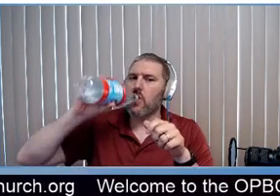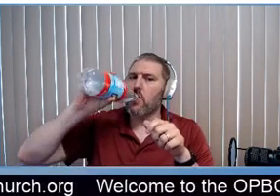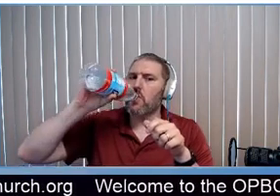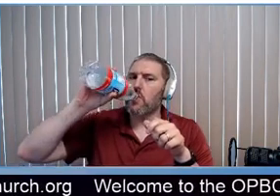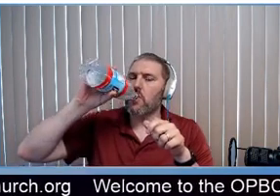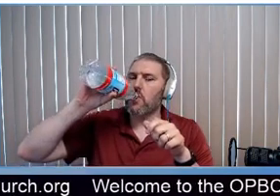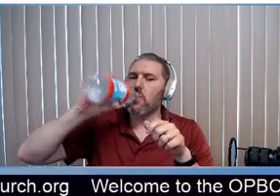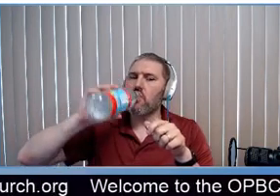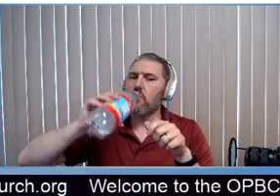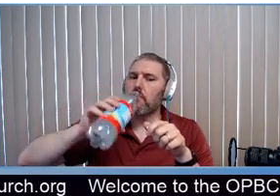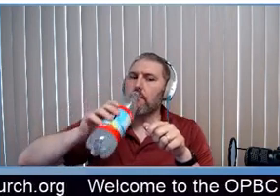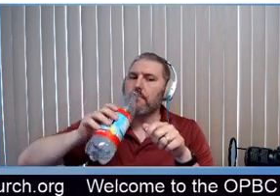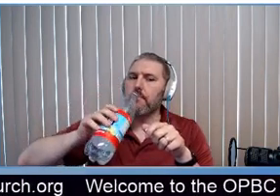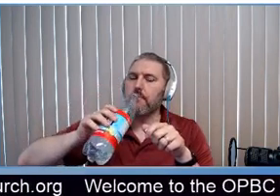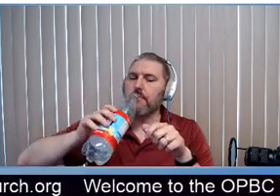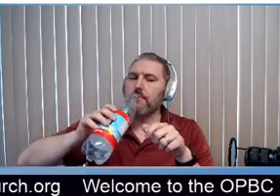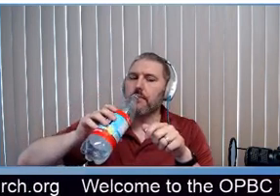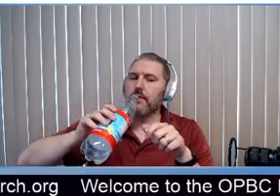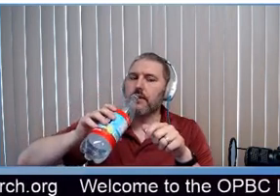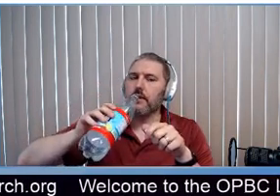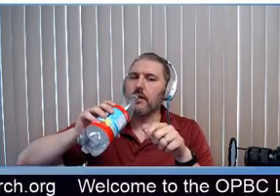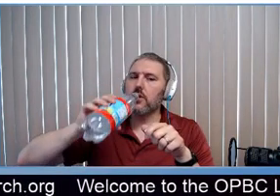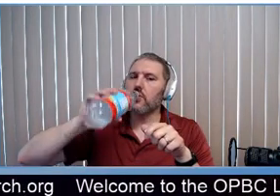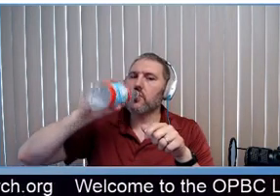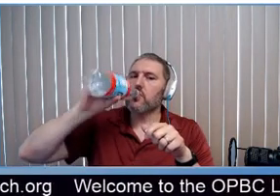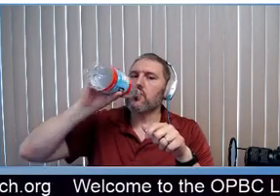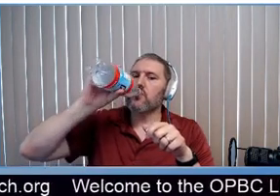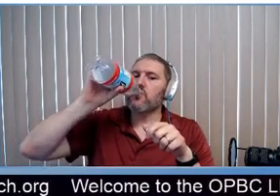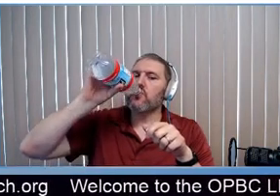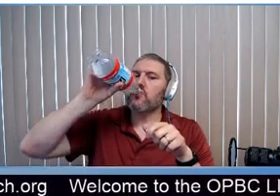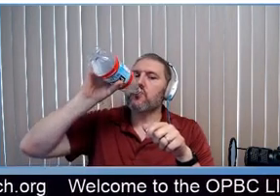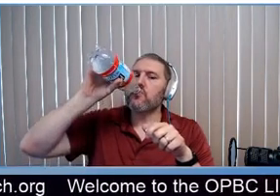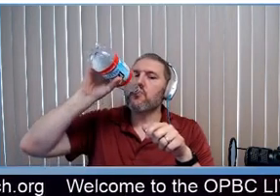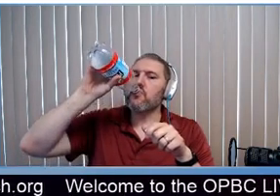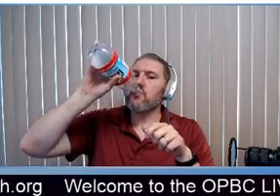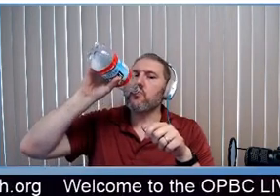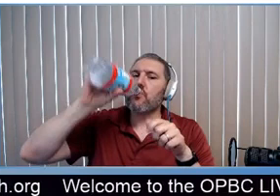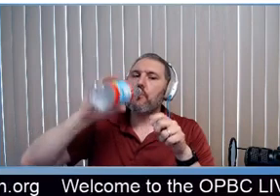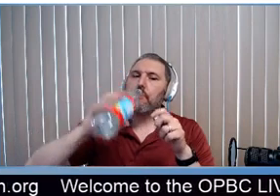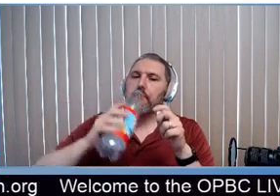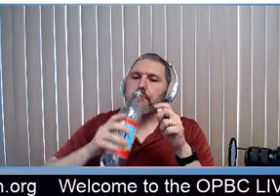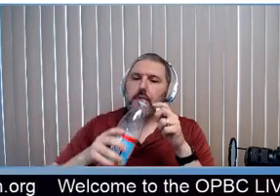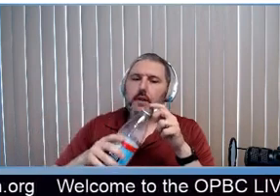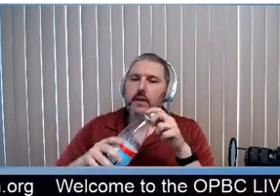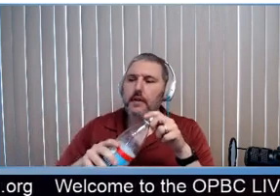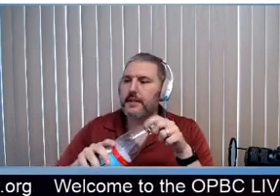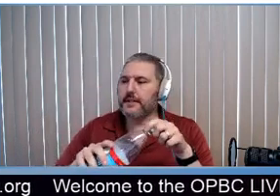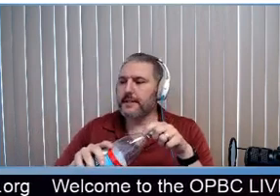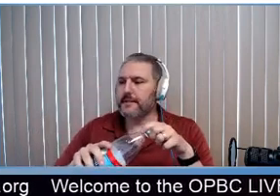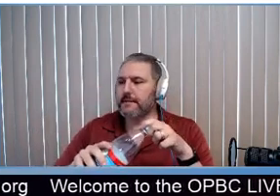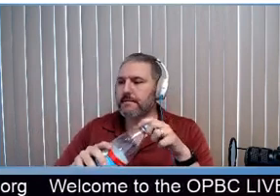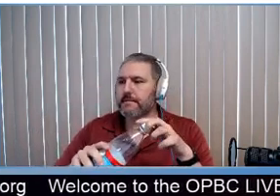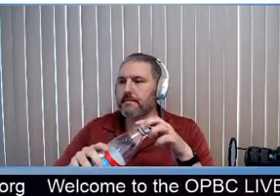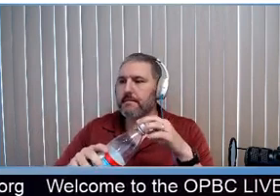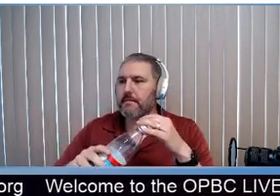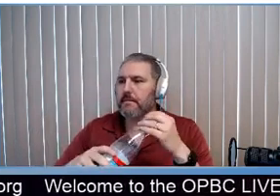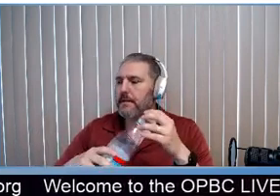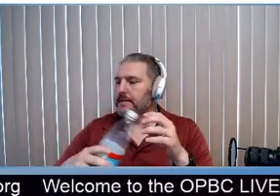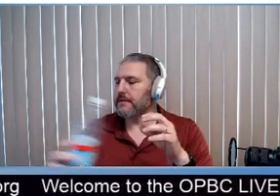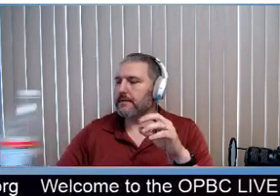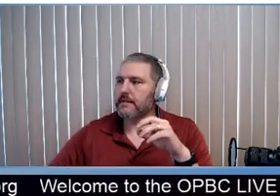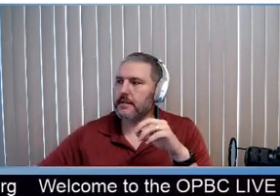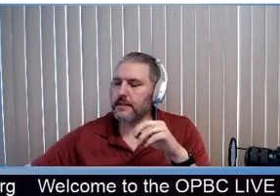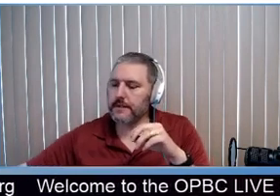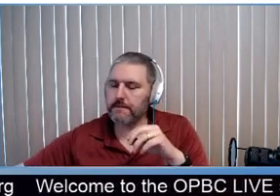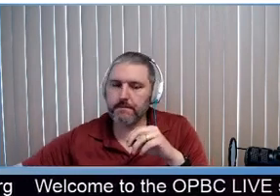looting businesses, were folks outside agitators. We've been hearing people all over social media right now. Any